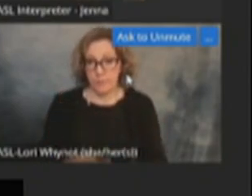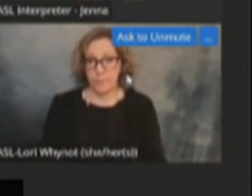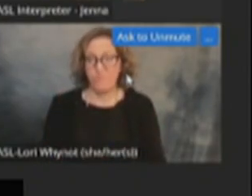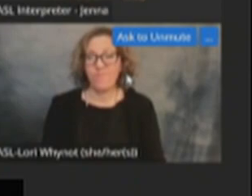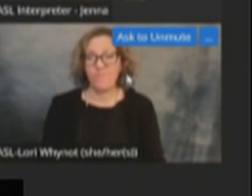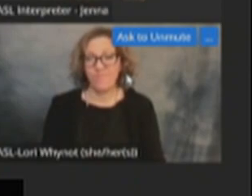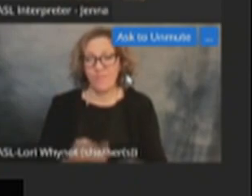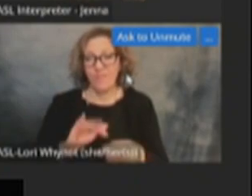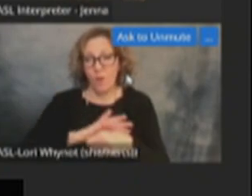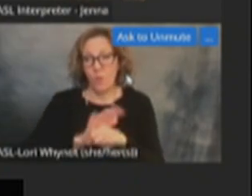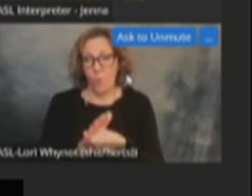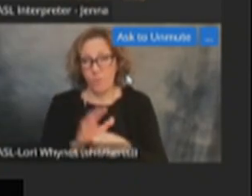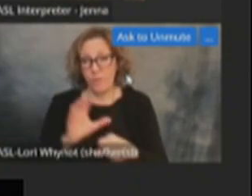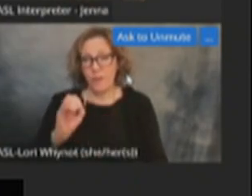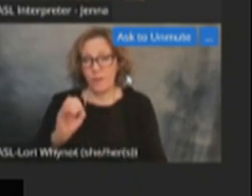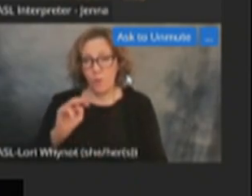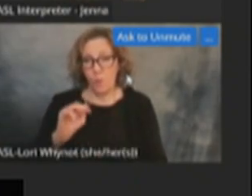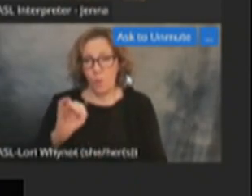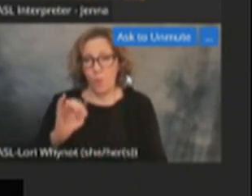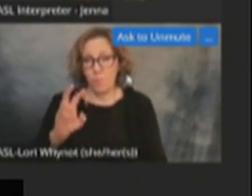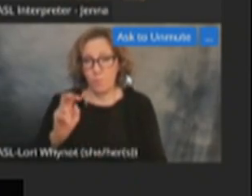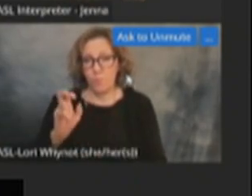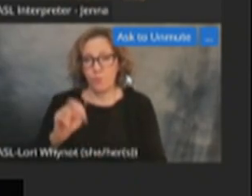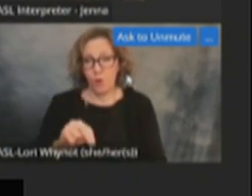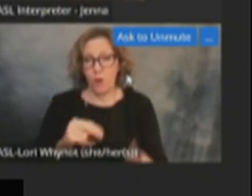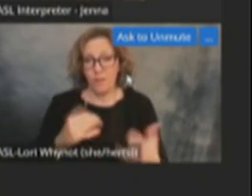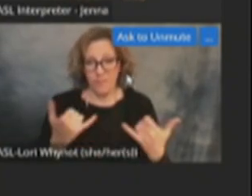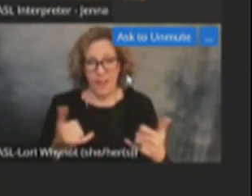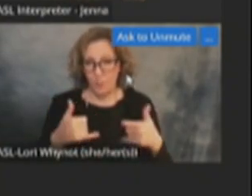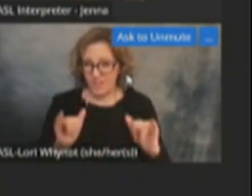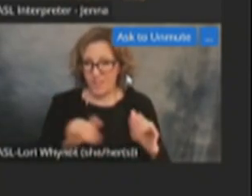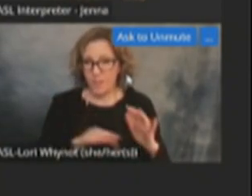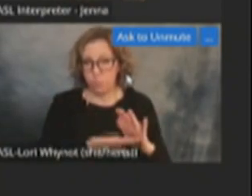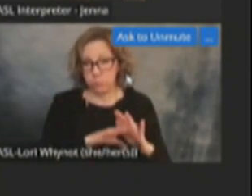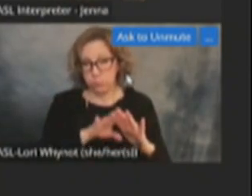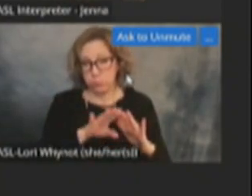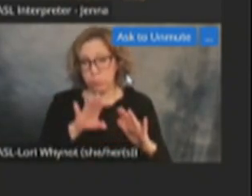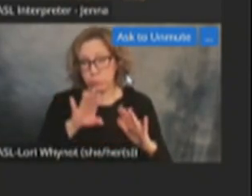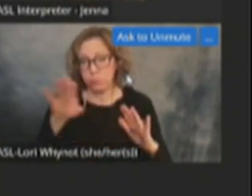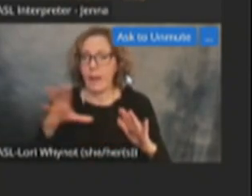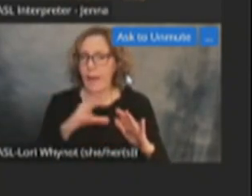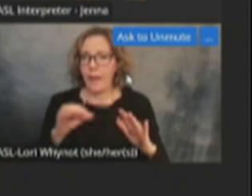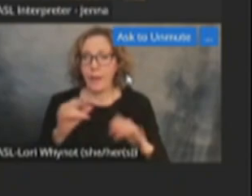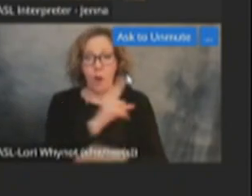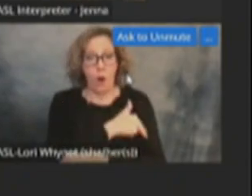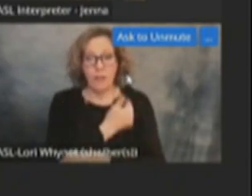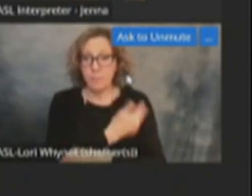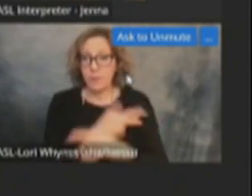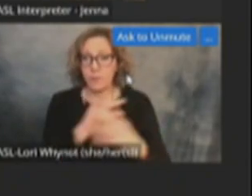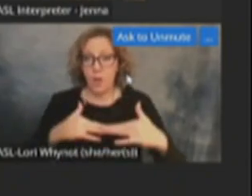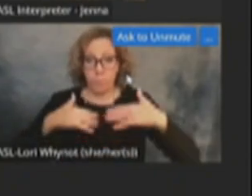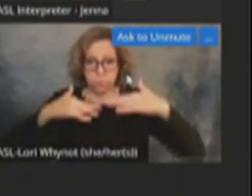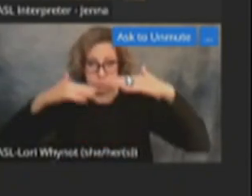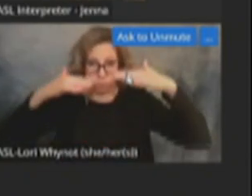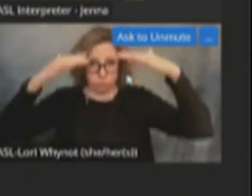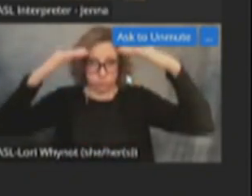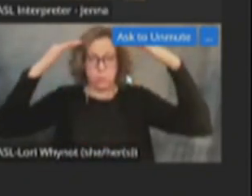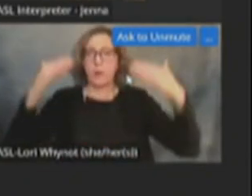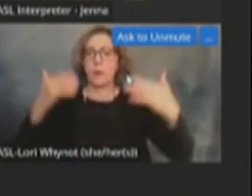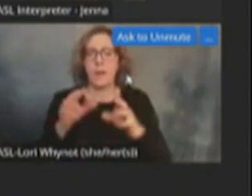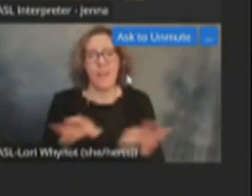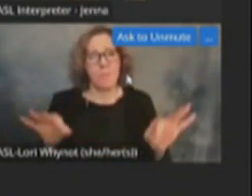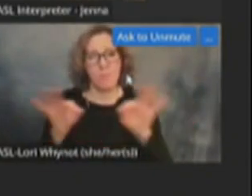know, and hospitals are currently over capacity. So it's really important to stress vaccination. It remains as our best